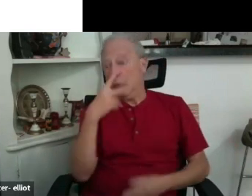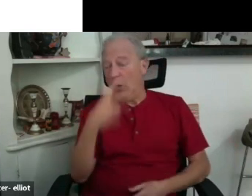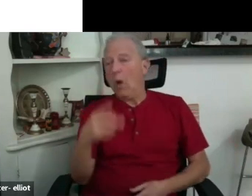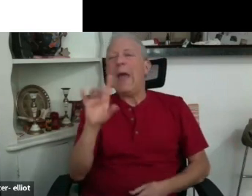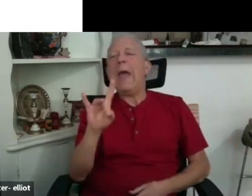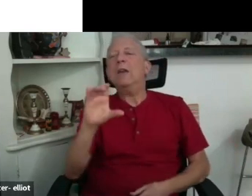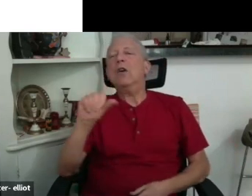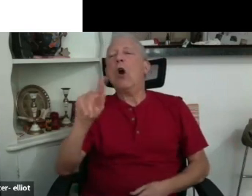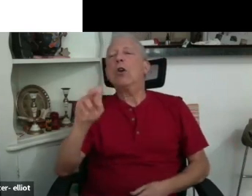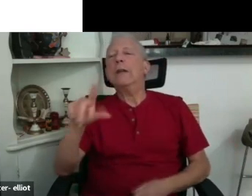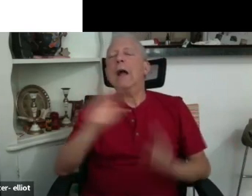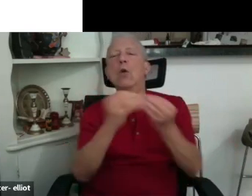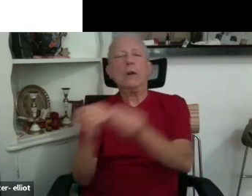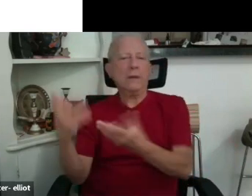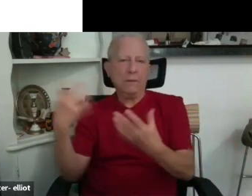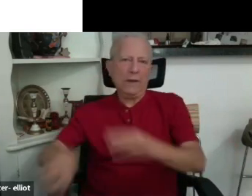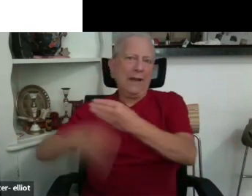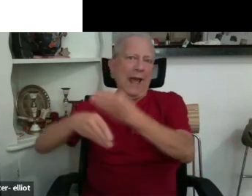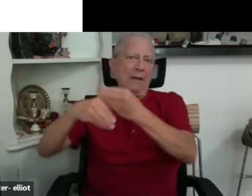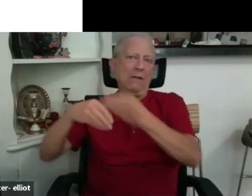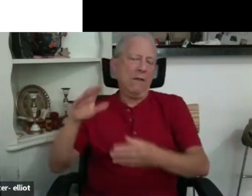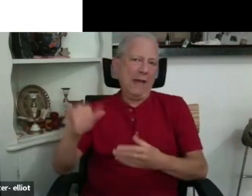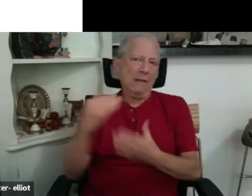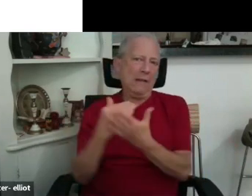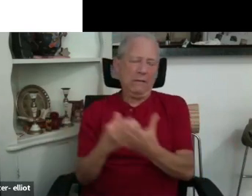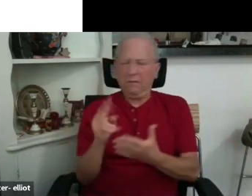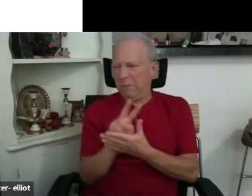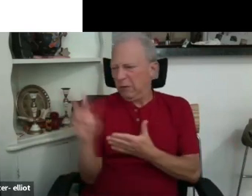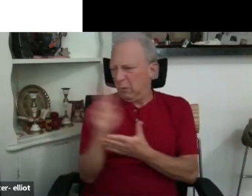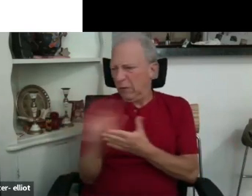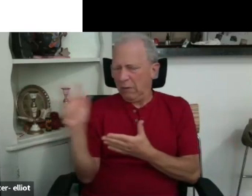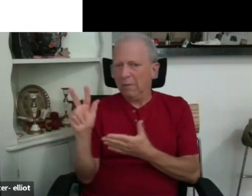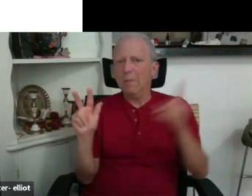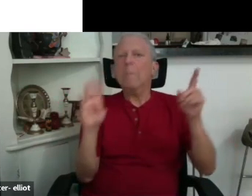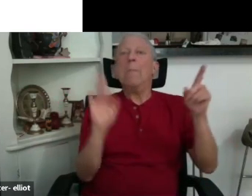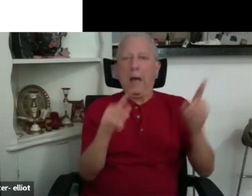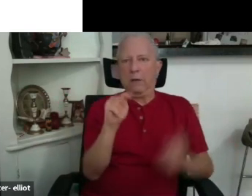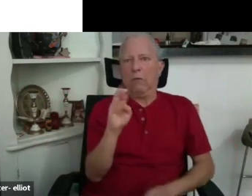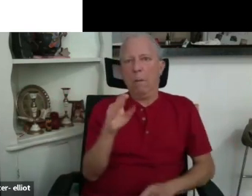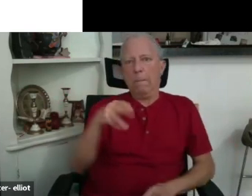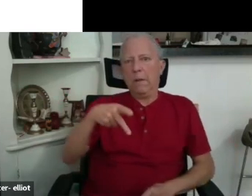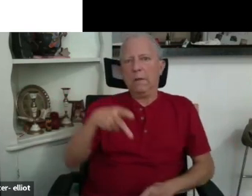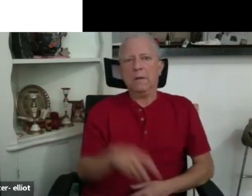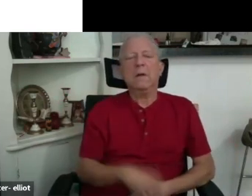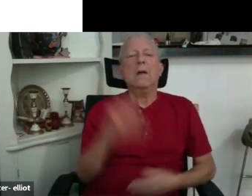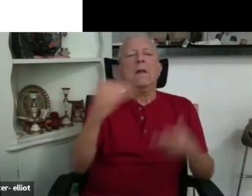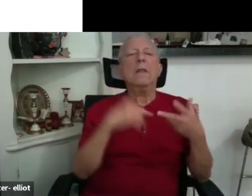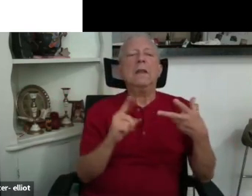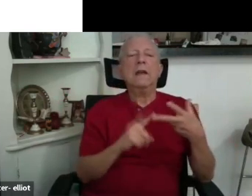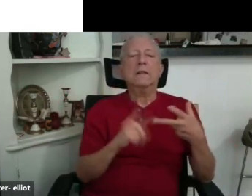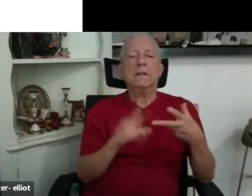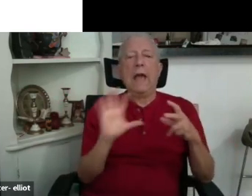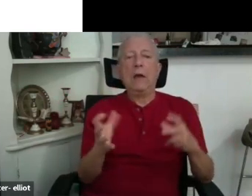the FTO list about 2 or 3 weeks ago by Trump. The next